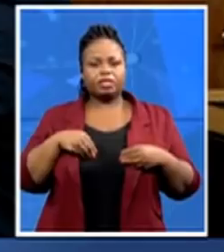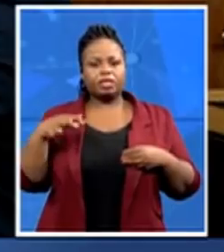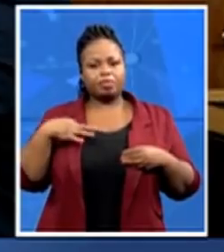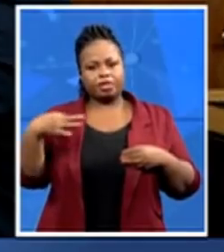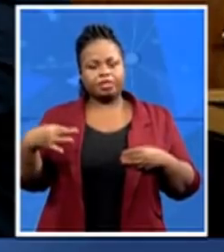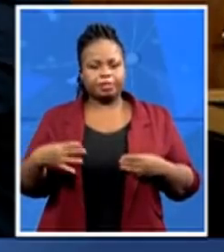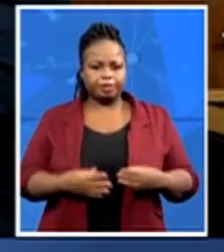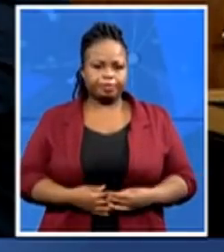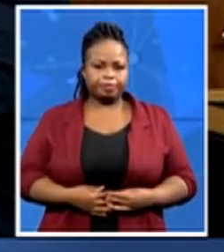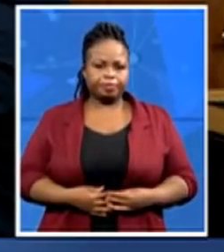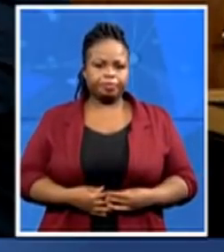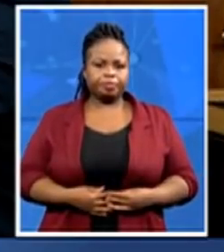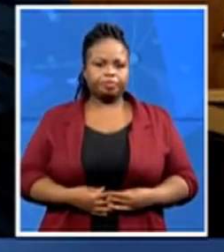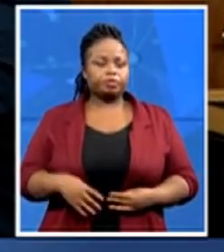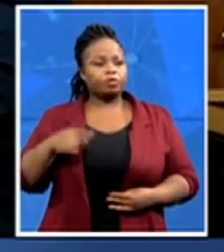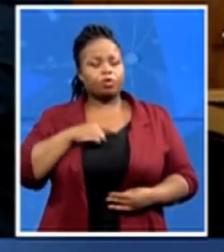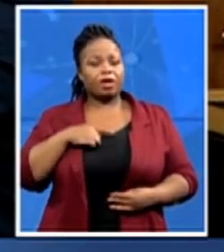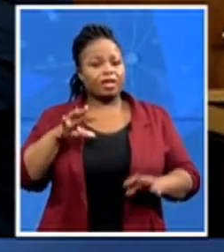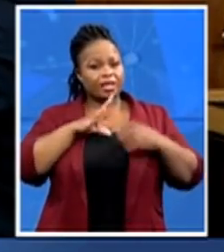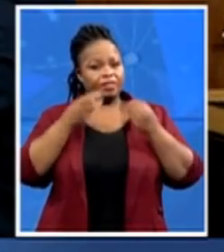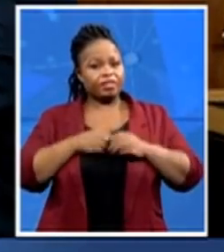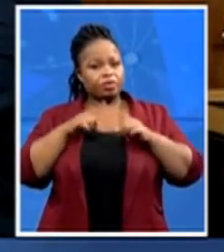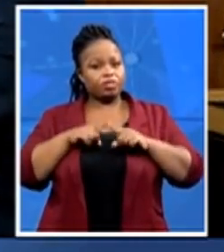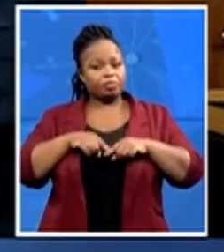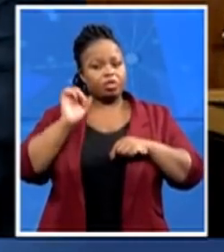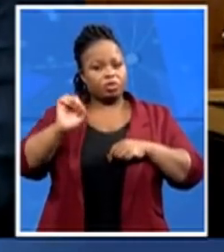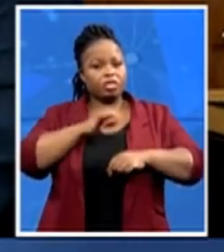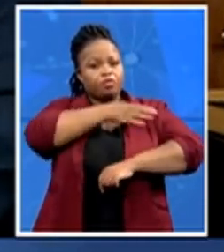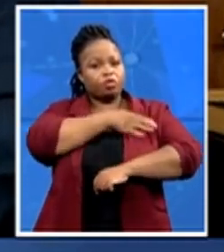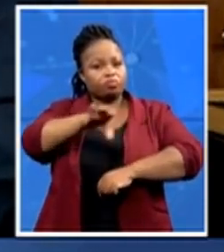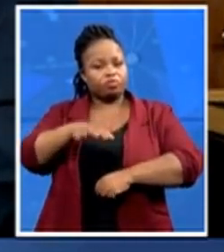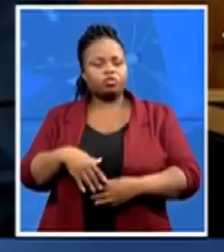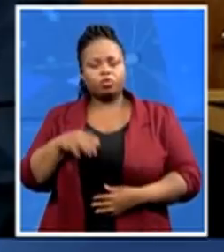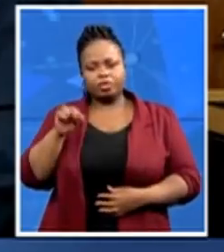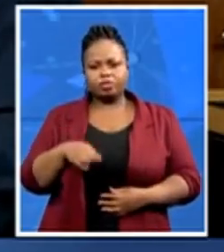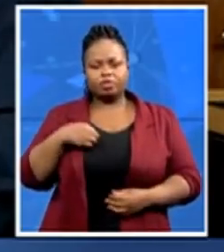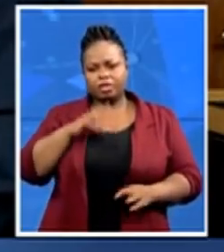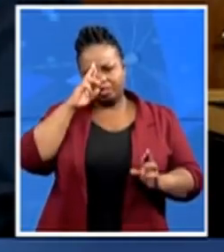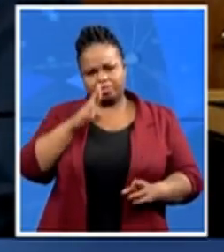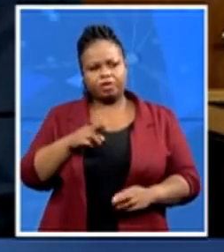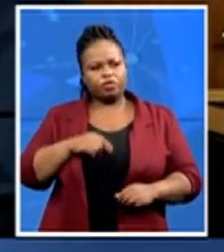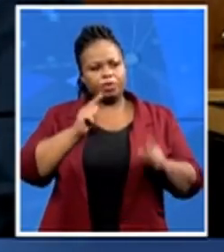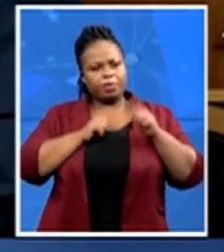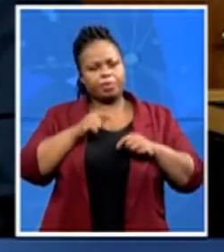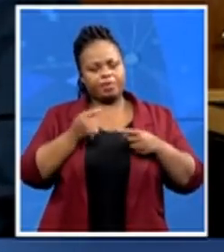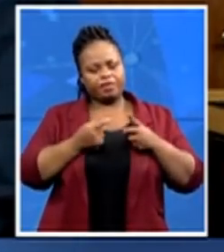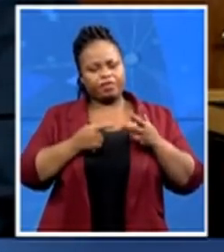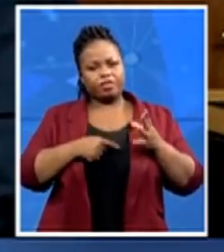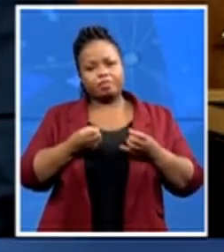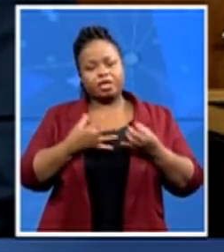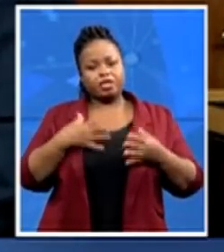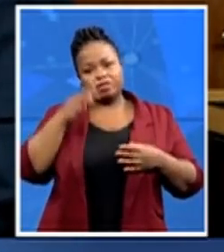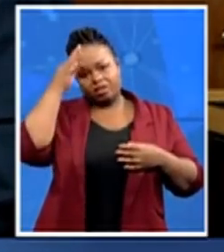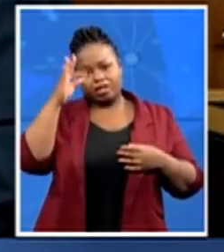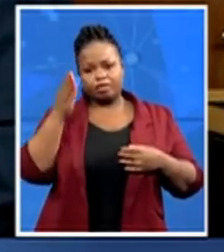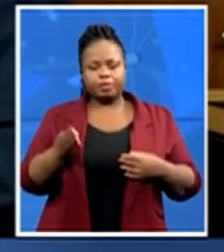him, and I respectfully submit all these allegations by the state are in the air. It doesn't